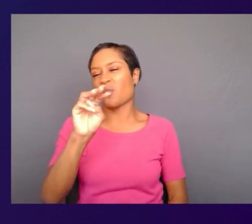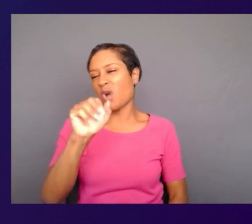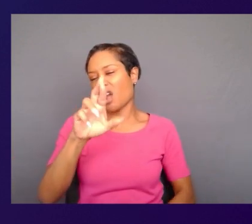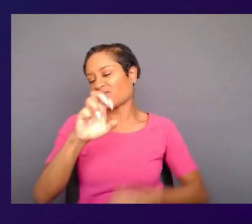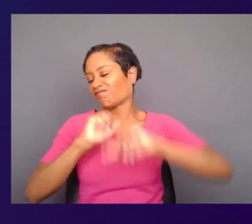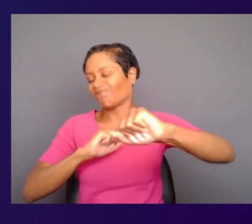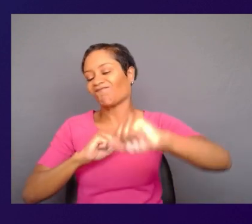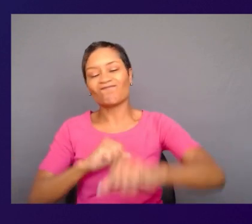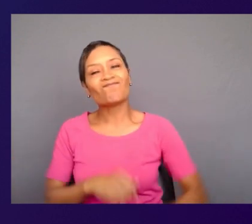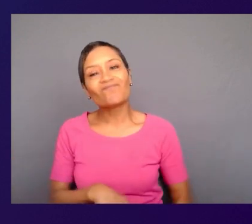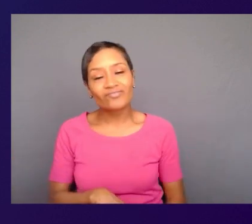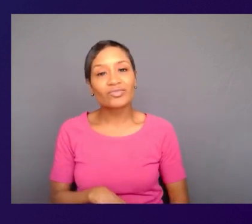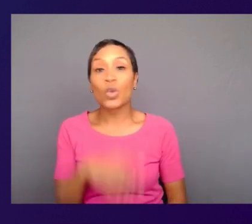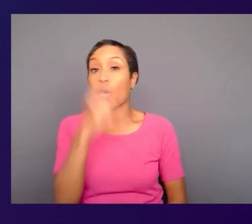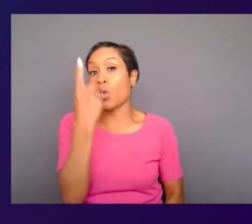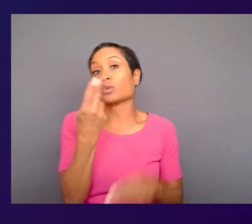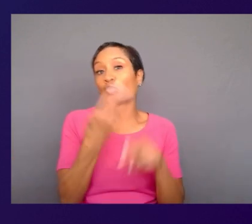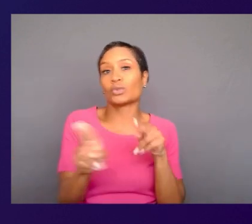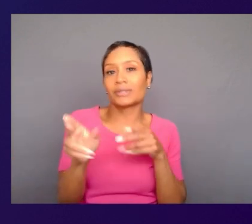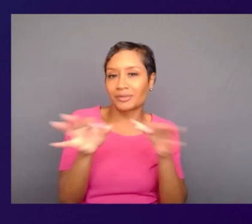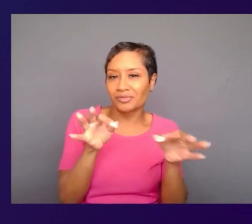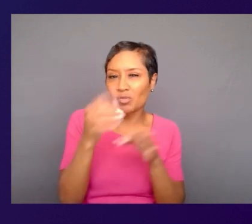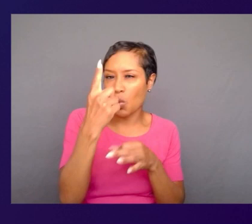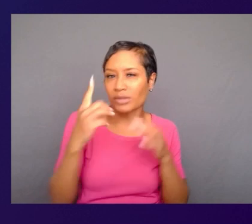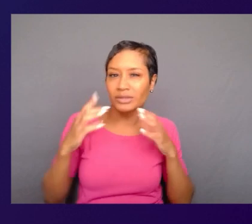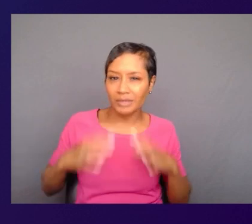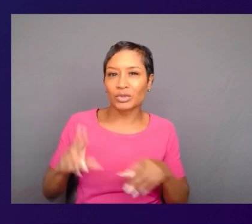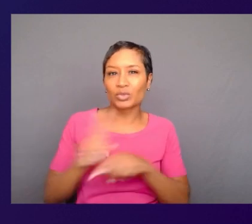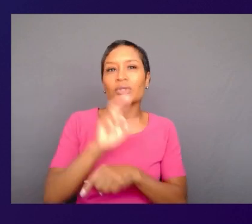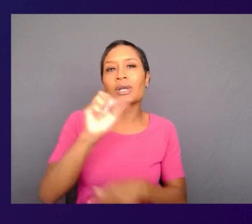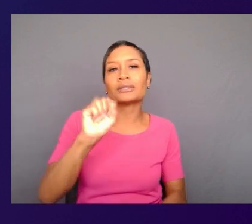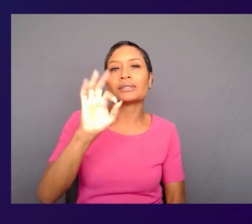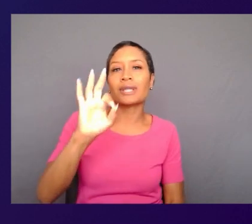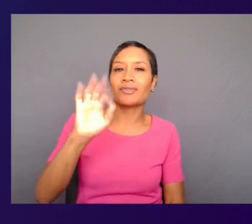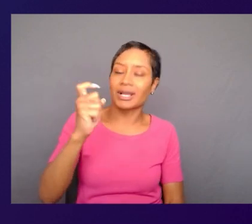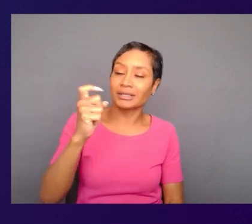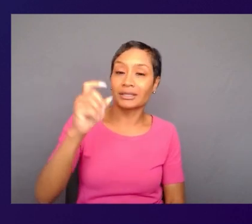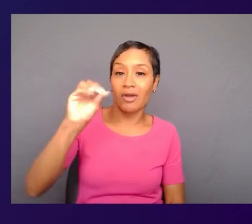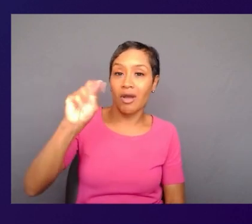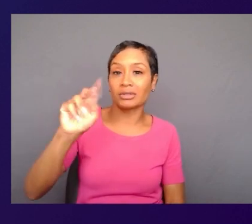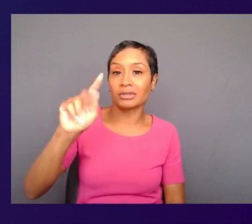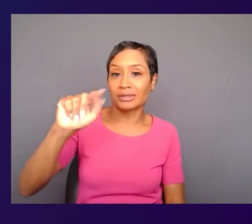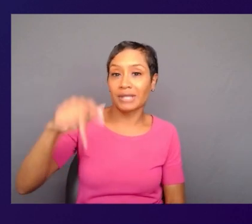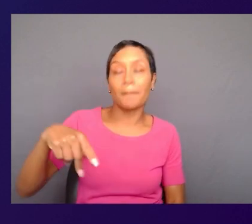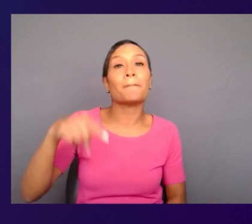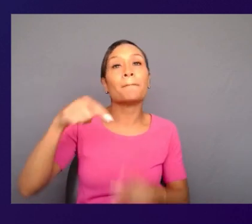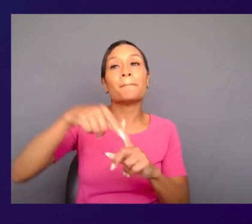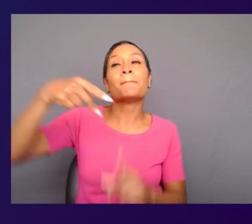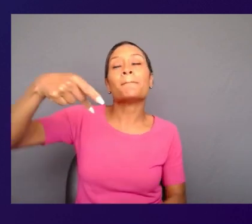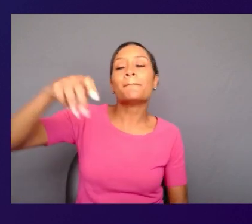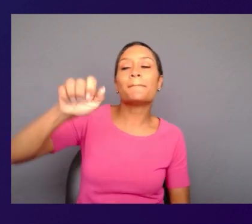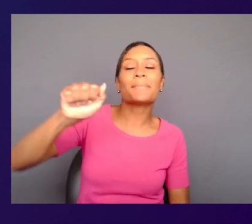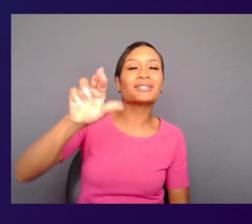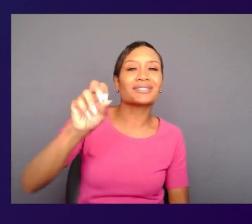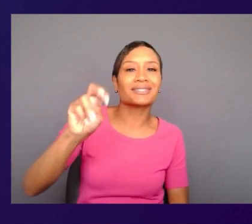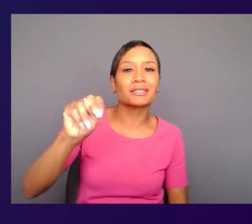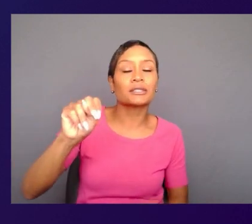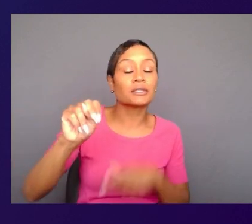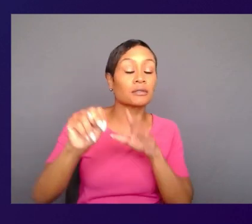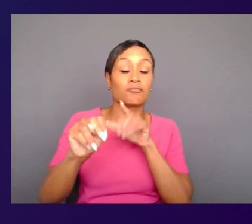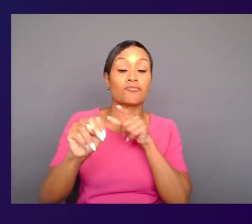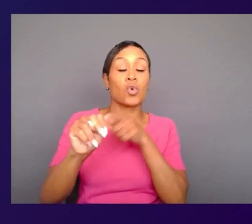I want to walk through one quick example of a customer who's using FSx for ONTAP, who's Pearson. Pearson was able to migrate some of